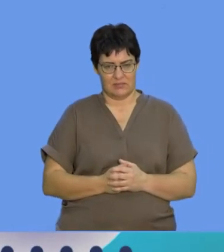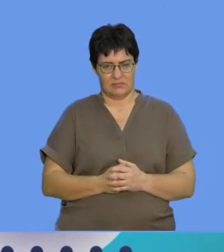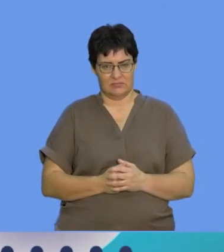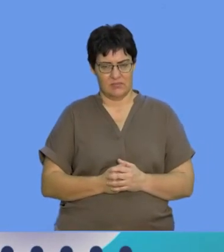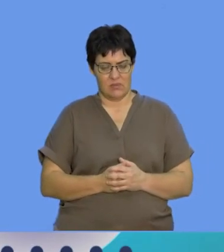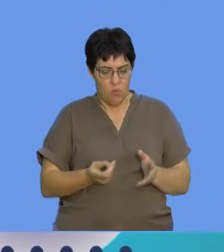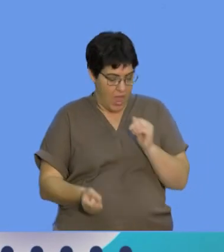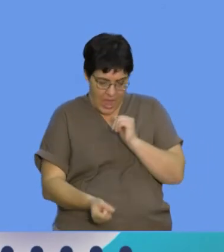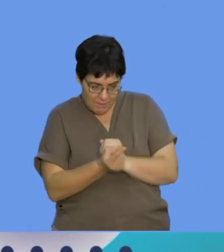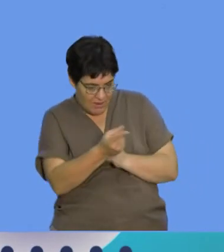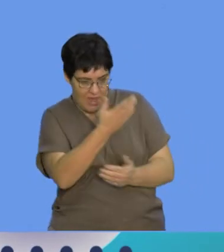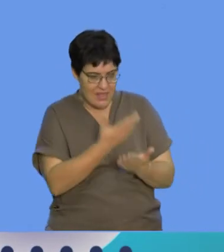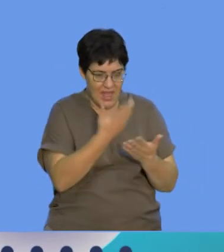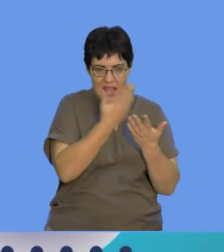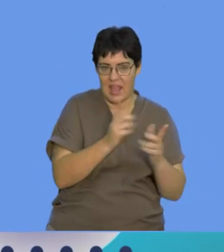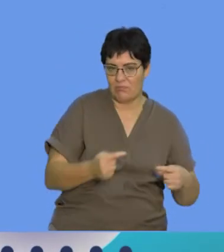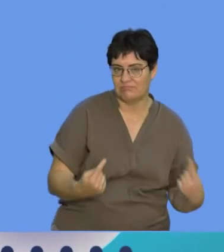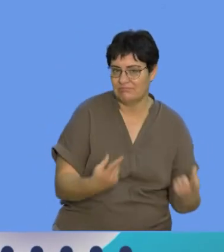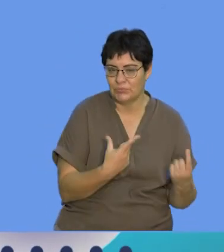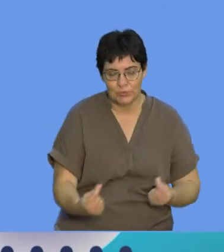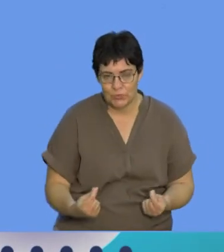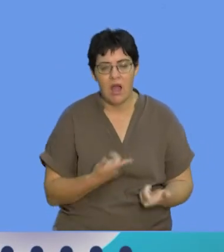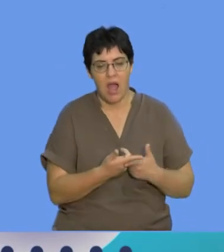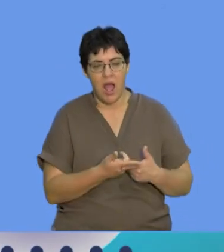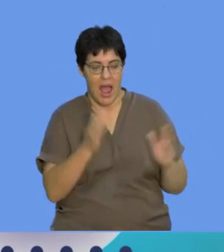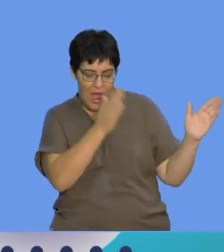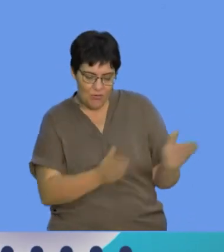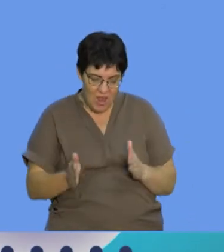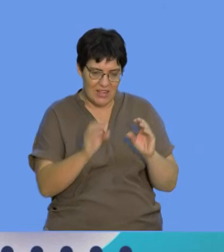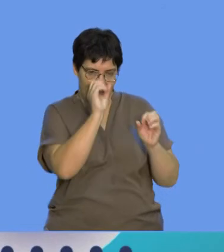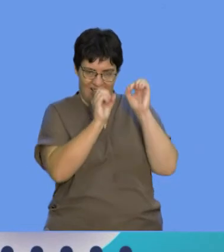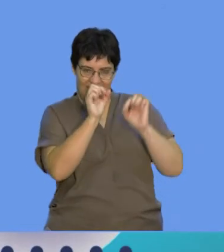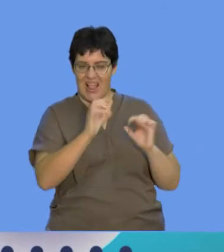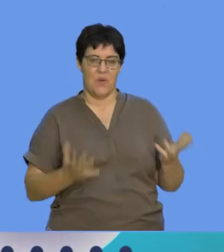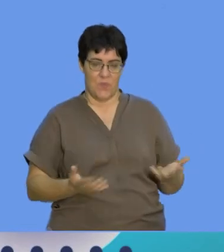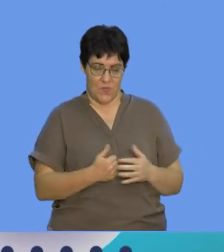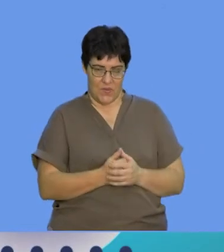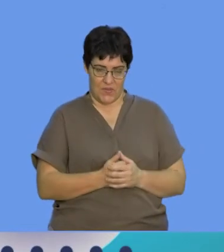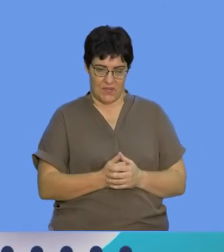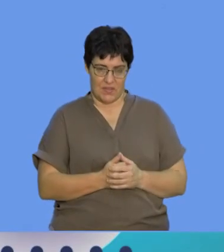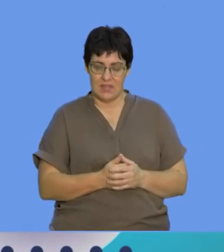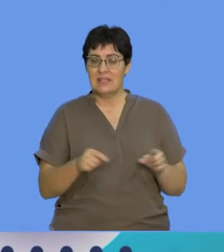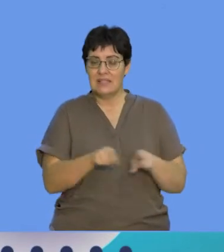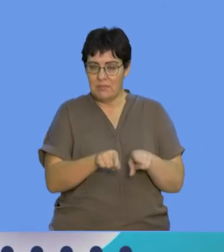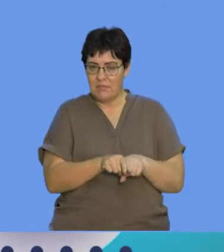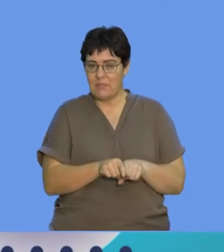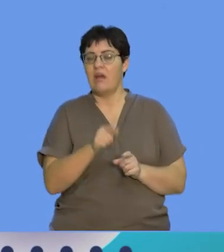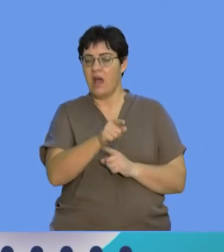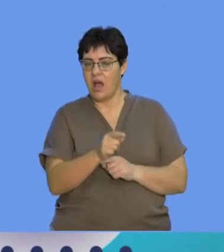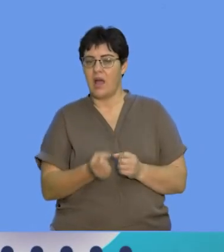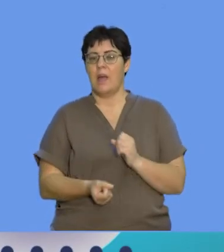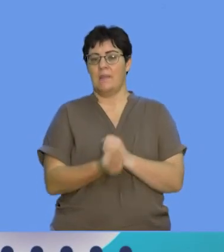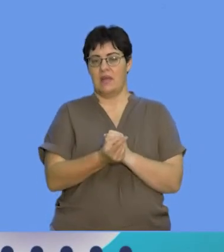it, is based on how these particles are arranged. It could also relate to, the state in which it occurs under